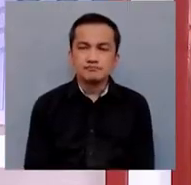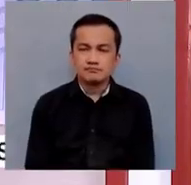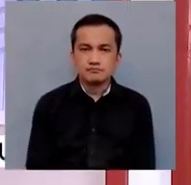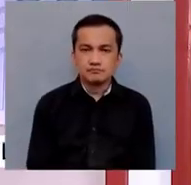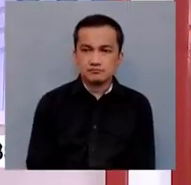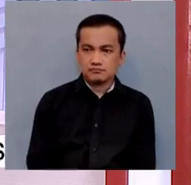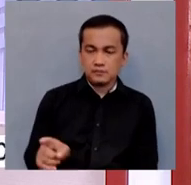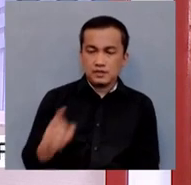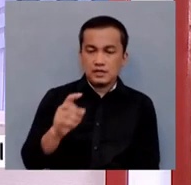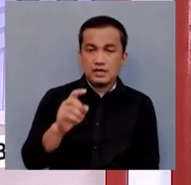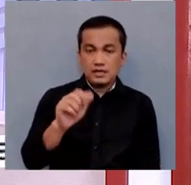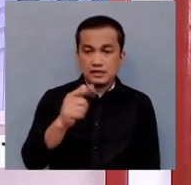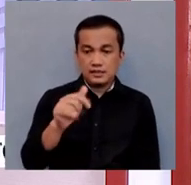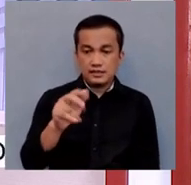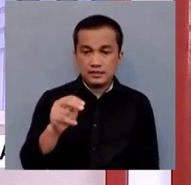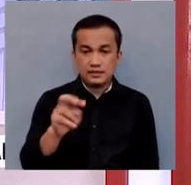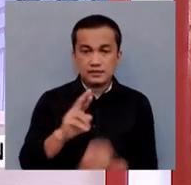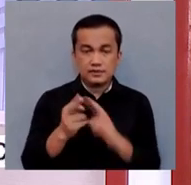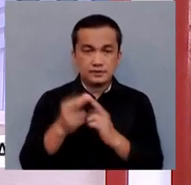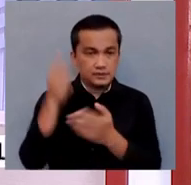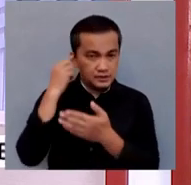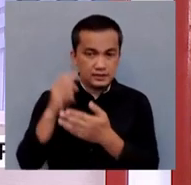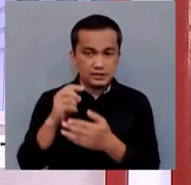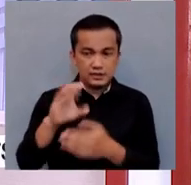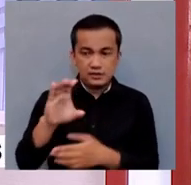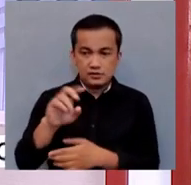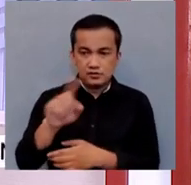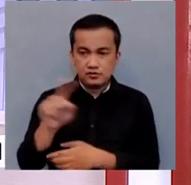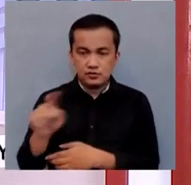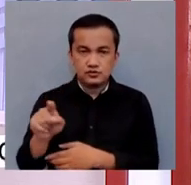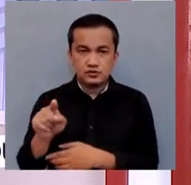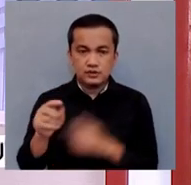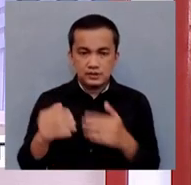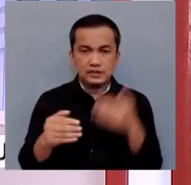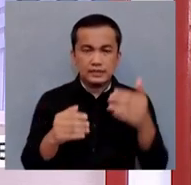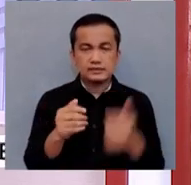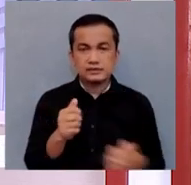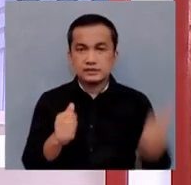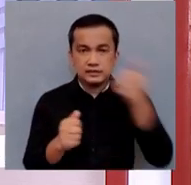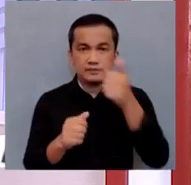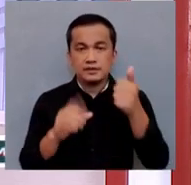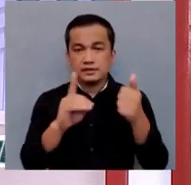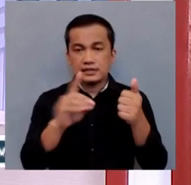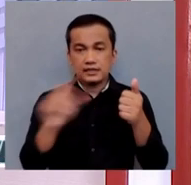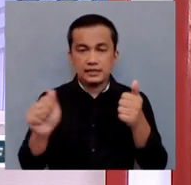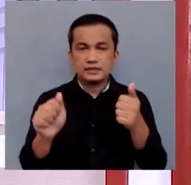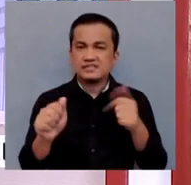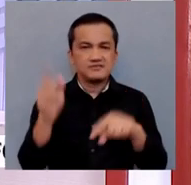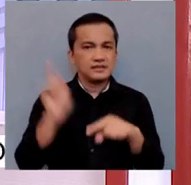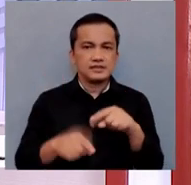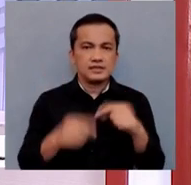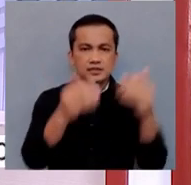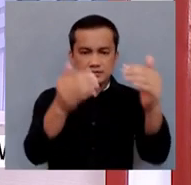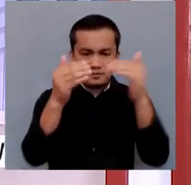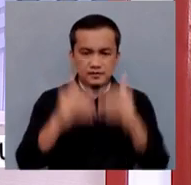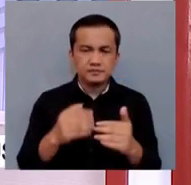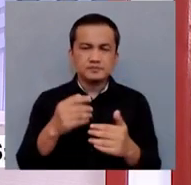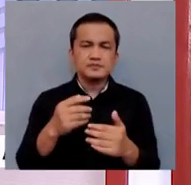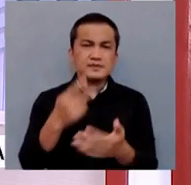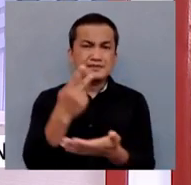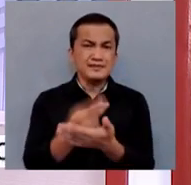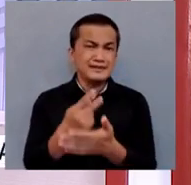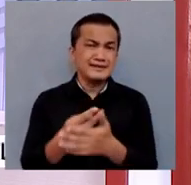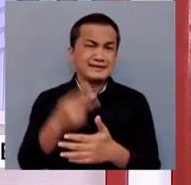Agrarian Reform Secretary Bernie Cruz, the next DAR chief believes it is not possible to bring down rice prices to 20 pesos per